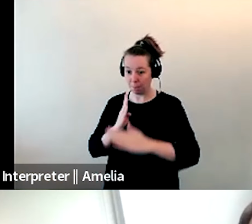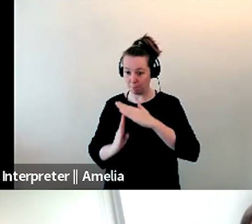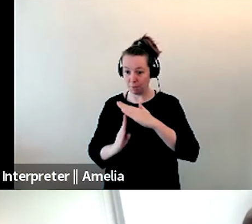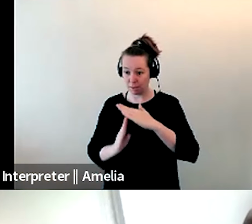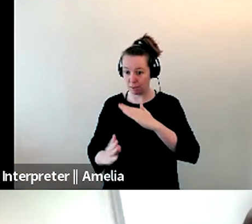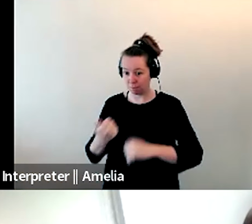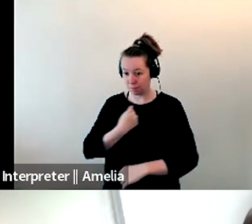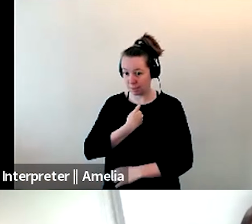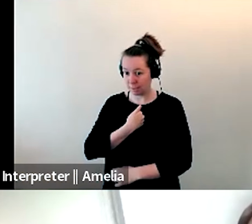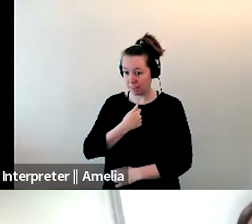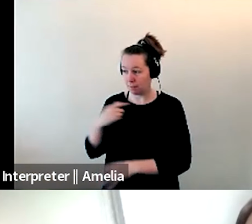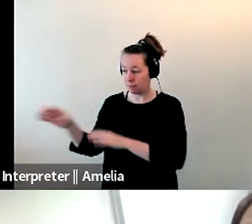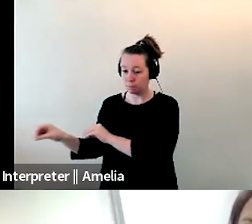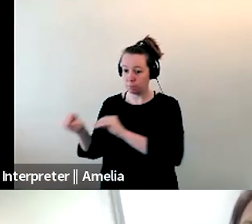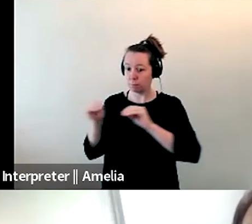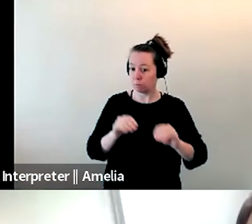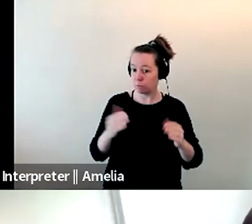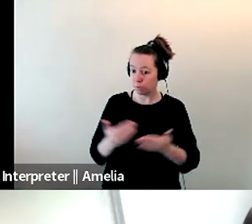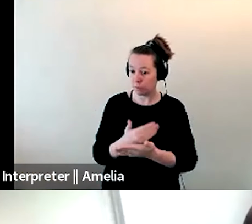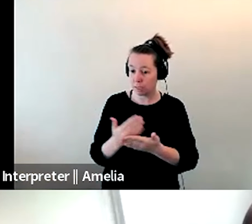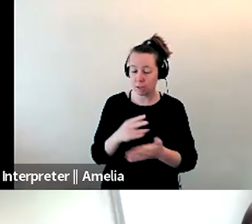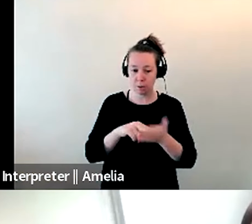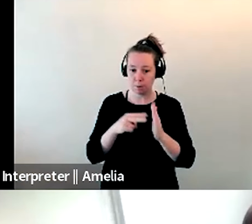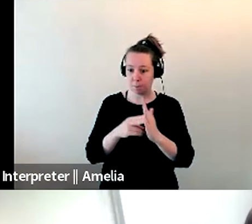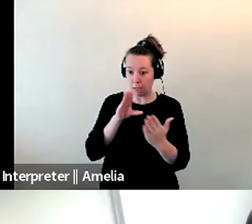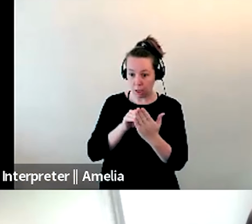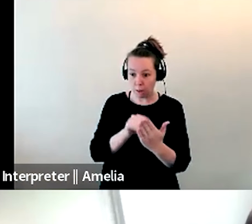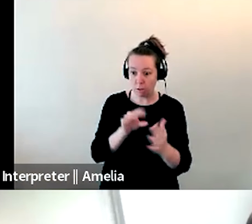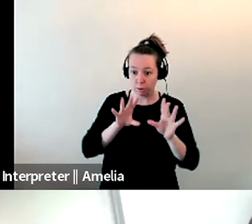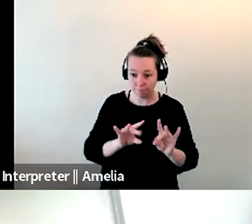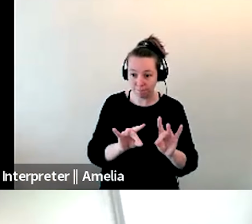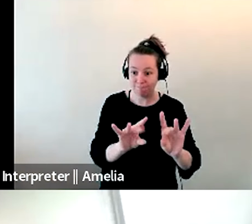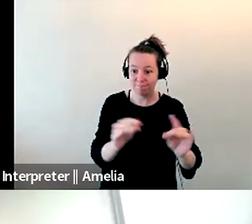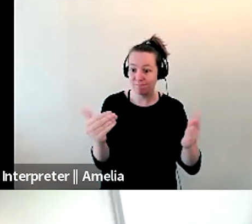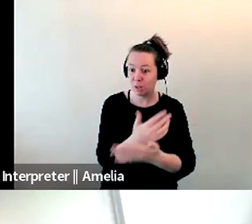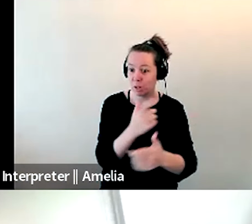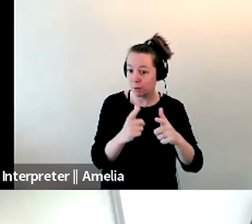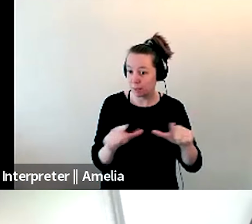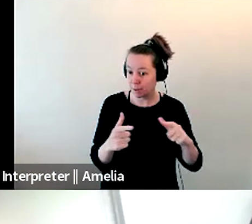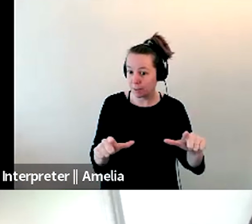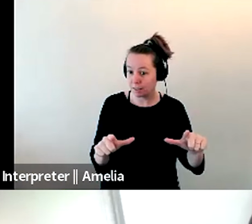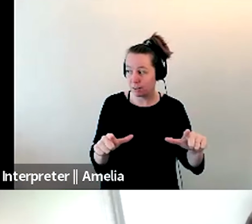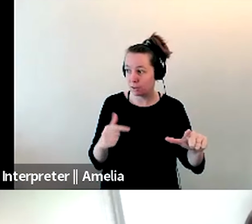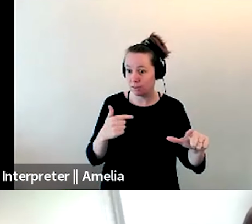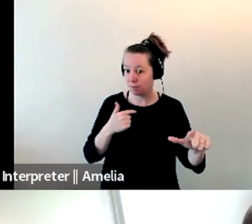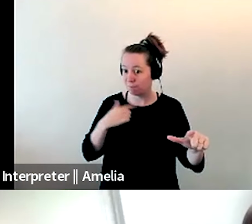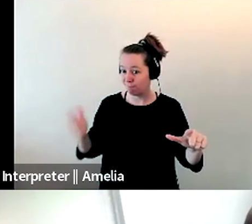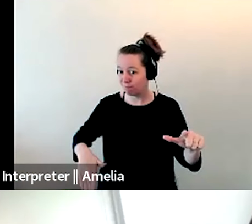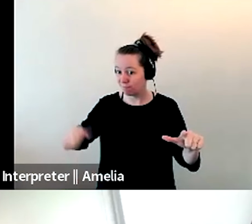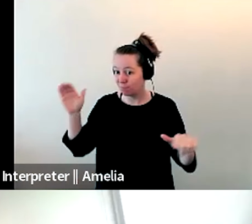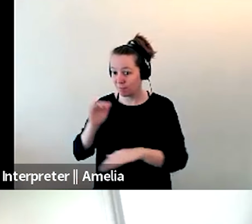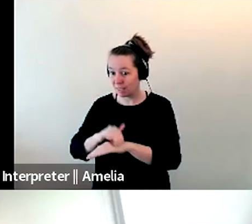to learn the language from zero. I did not come with any abilities,